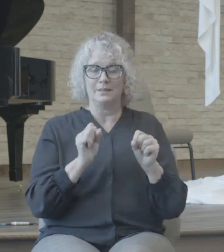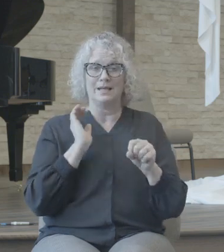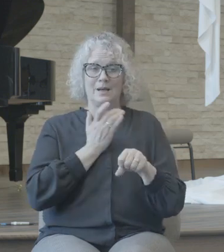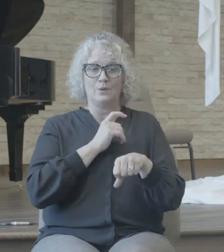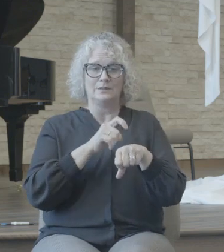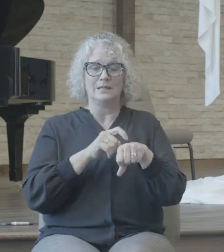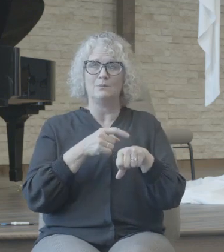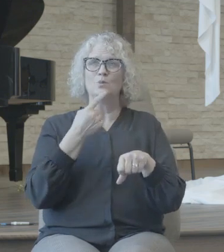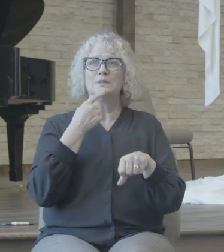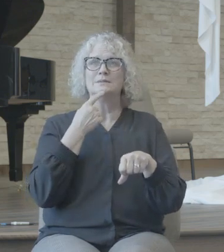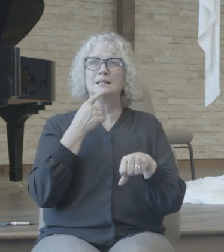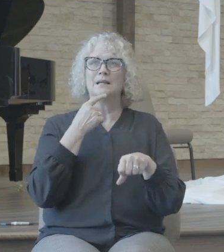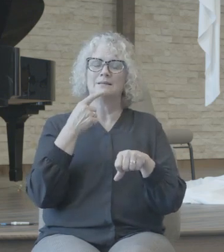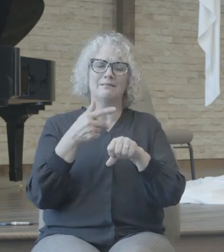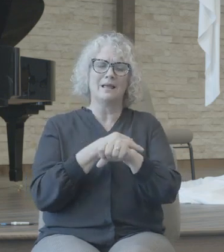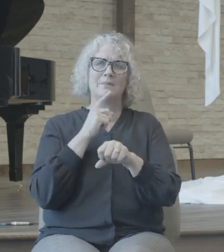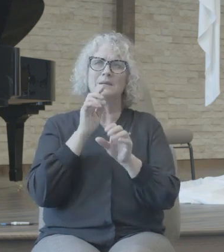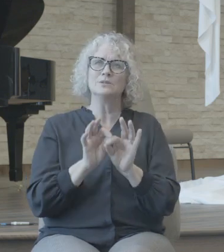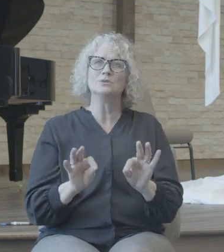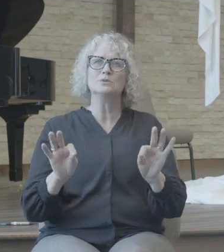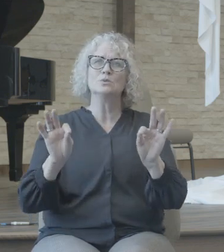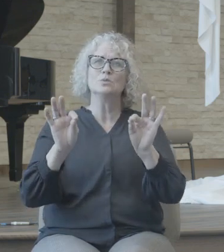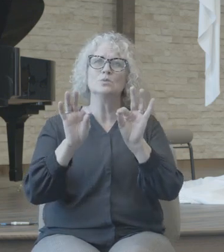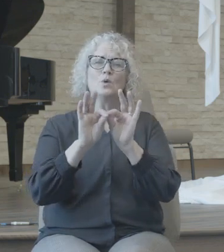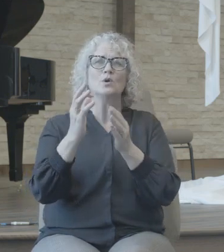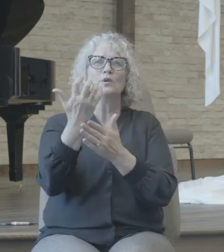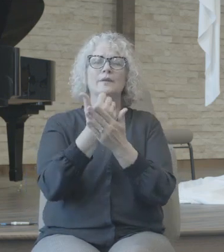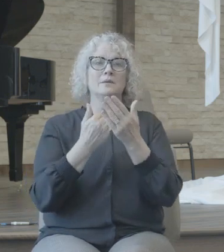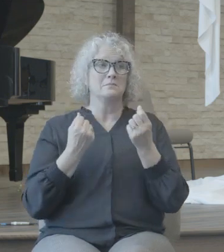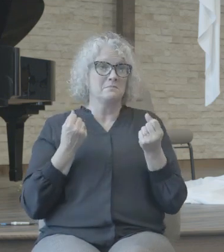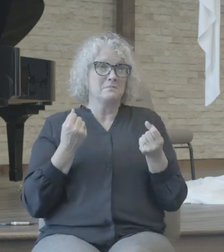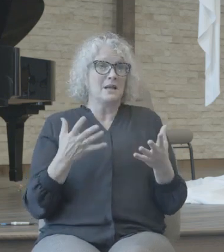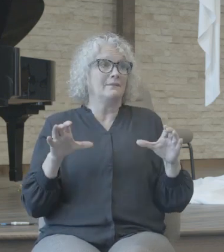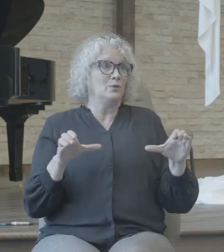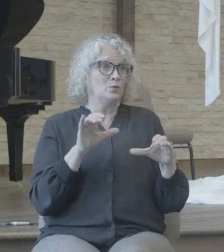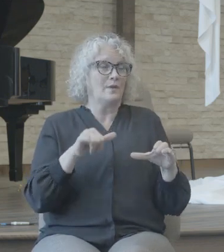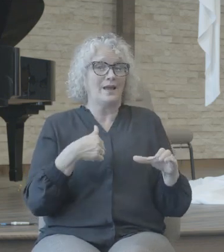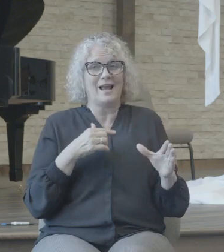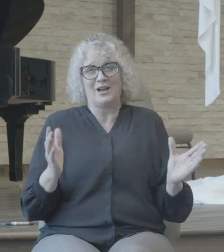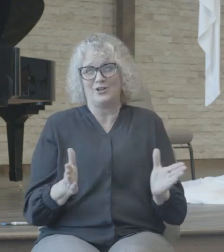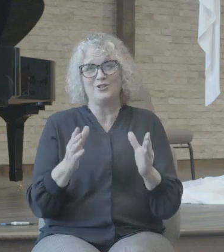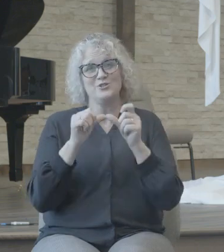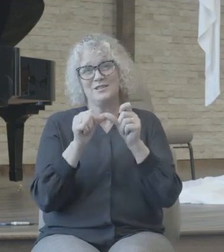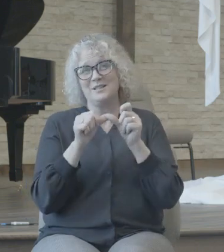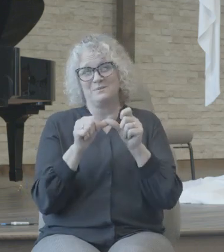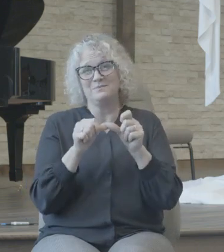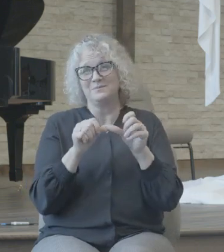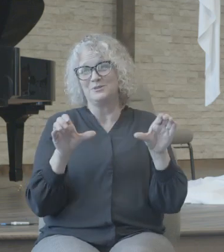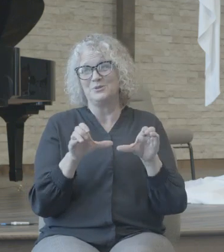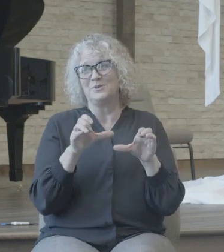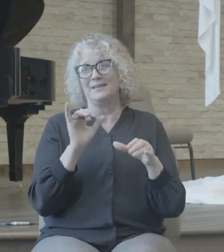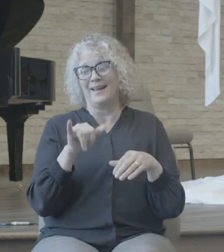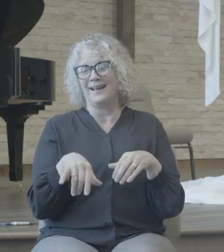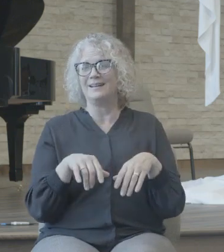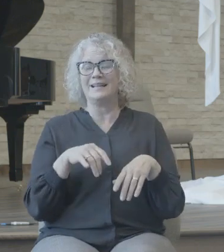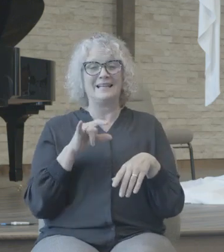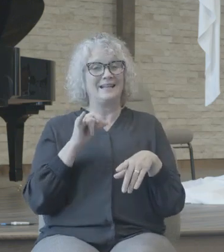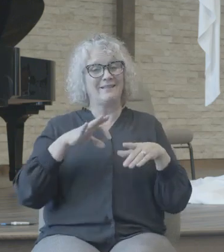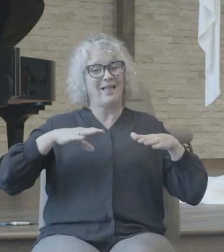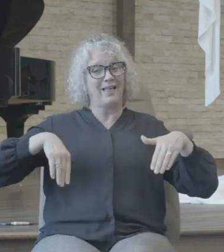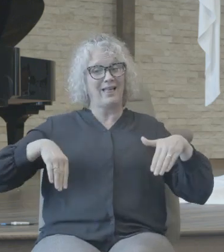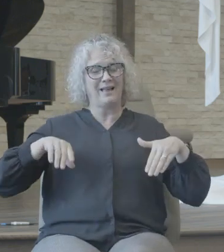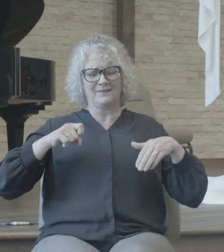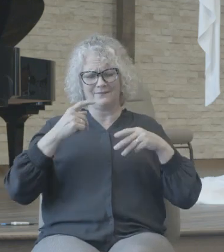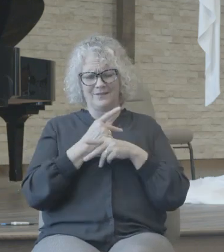worthy is the Lamb. Many, many of you are doing this, and I just encourage you to keep on doing it. But if we're not, we got to figure this